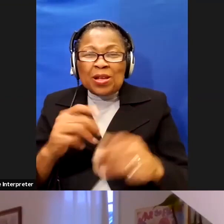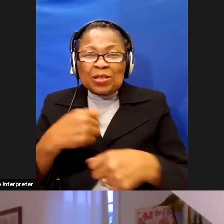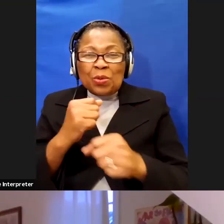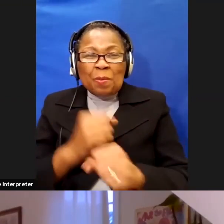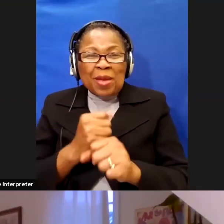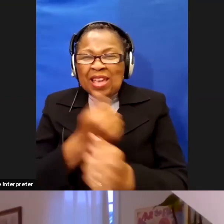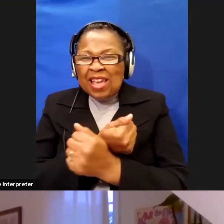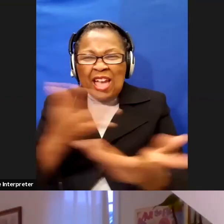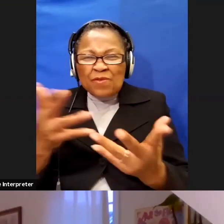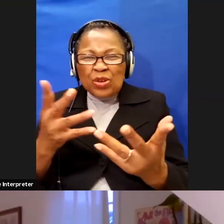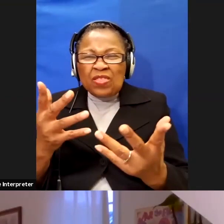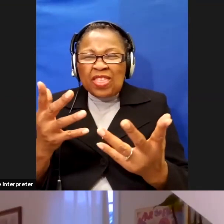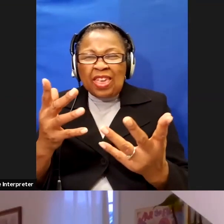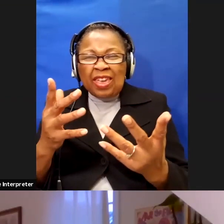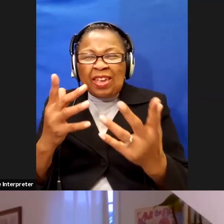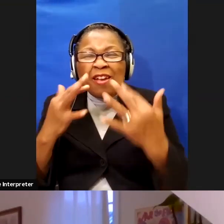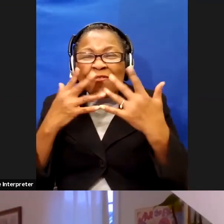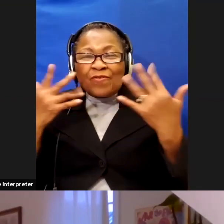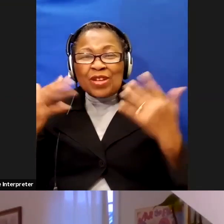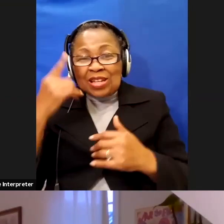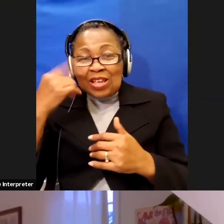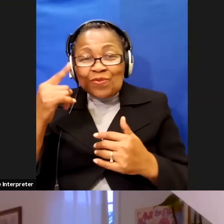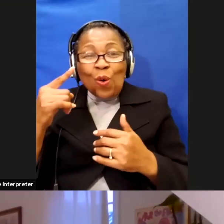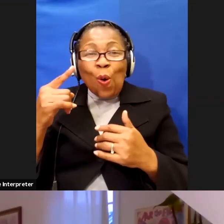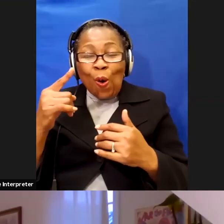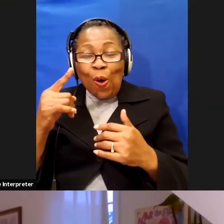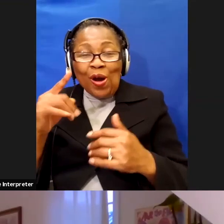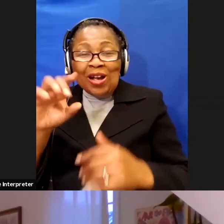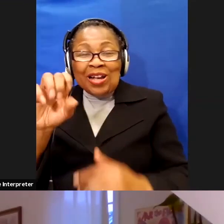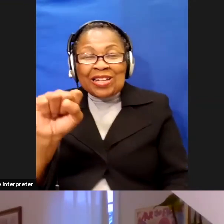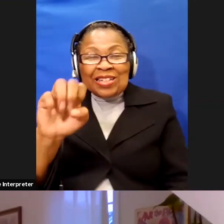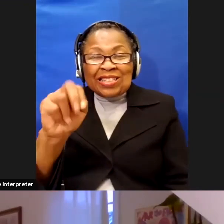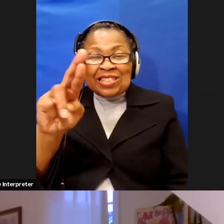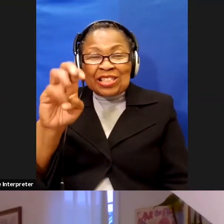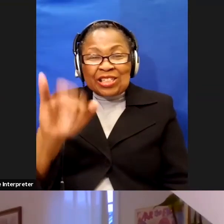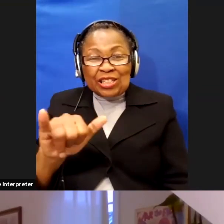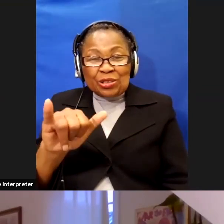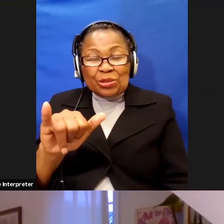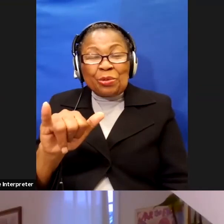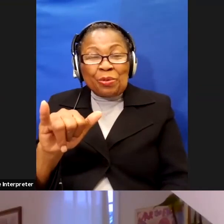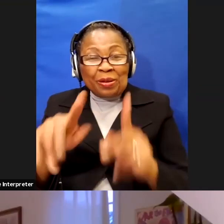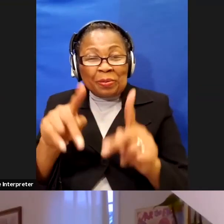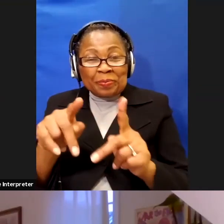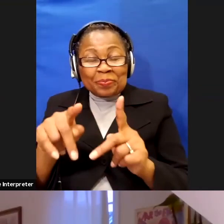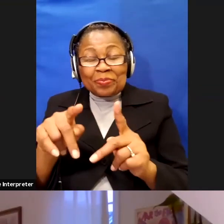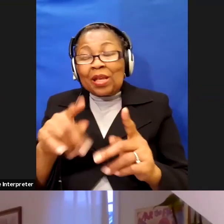everything sensory friendly right now, right? So the things that appeal